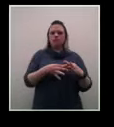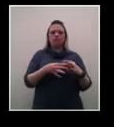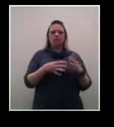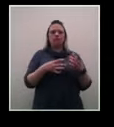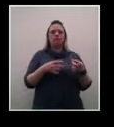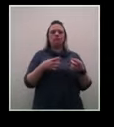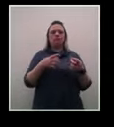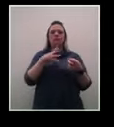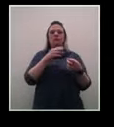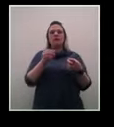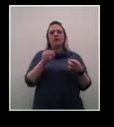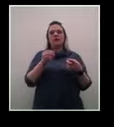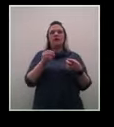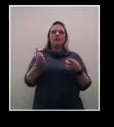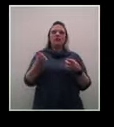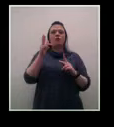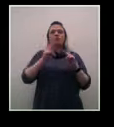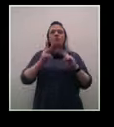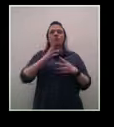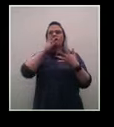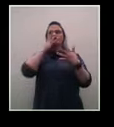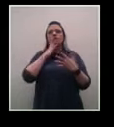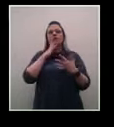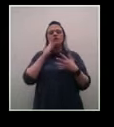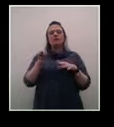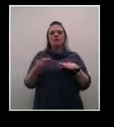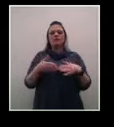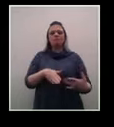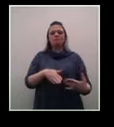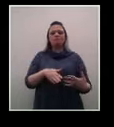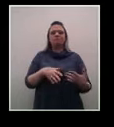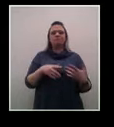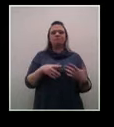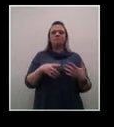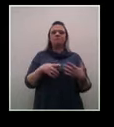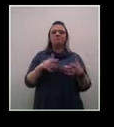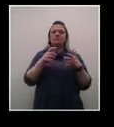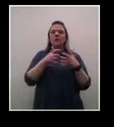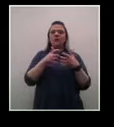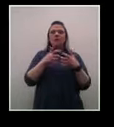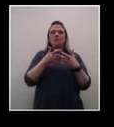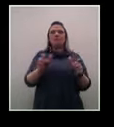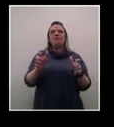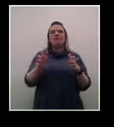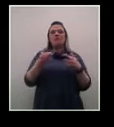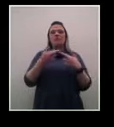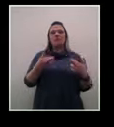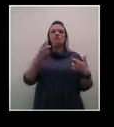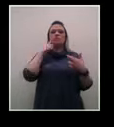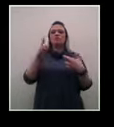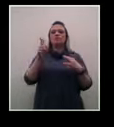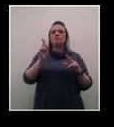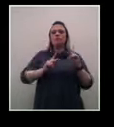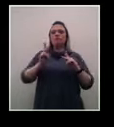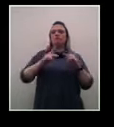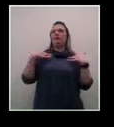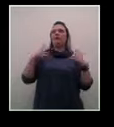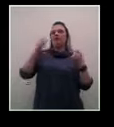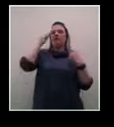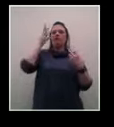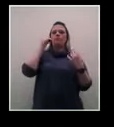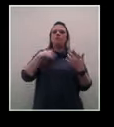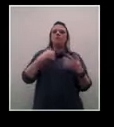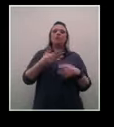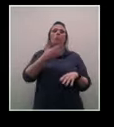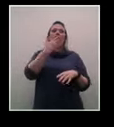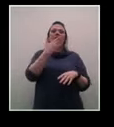that unfortunately succumb. And then they're really our big resource for getting population health data. So we just want to call out